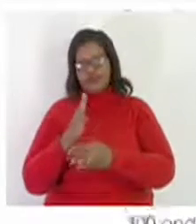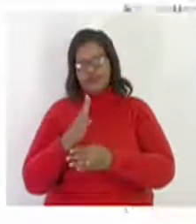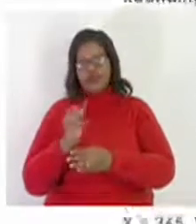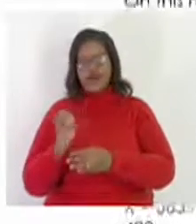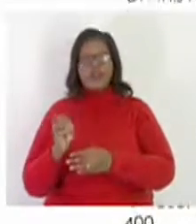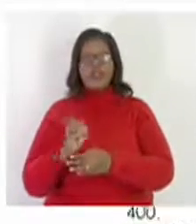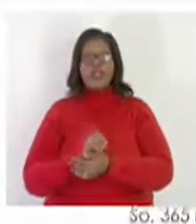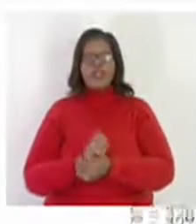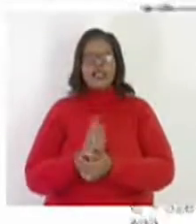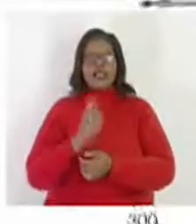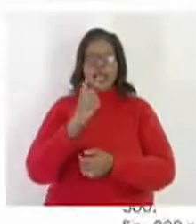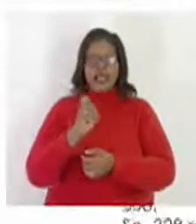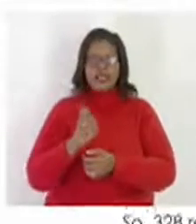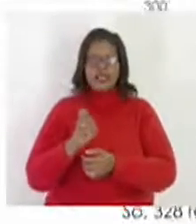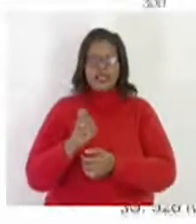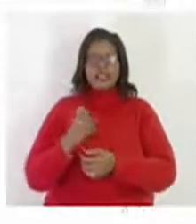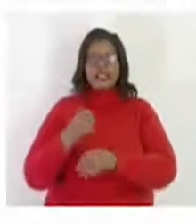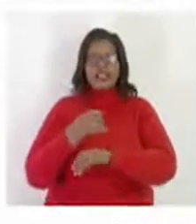at